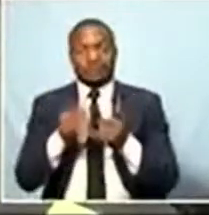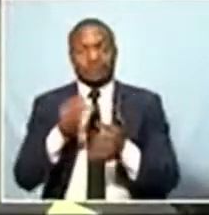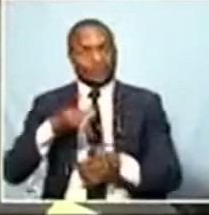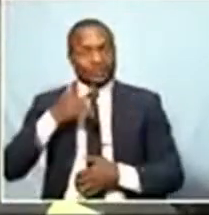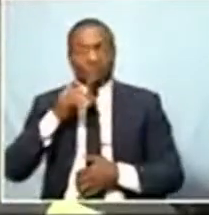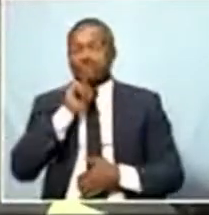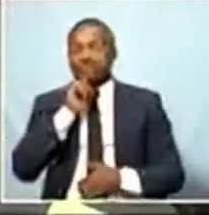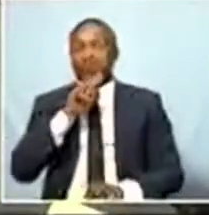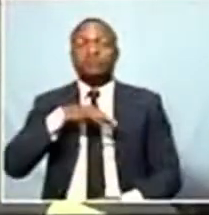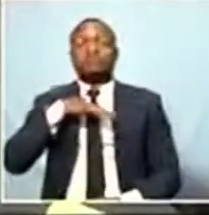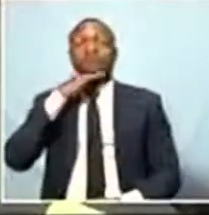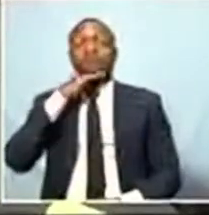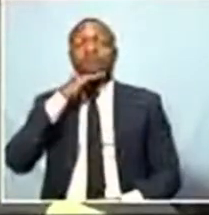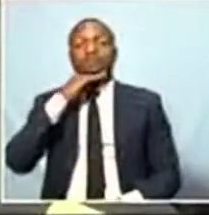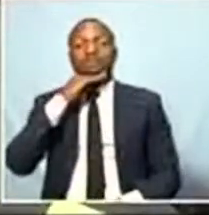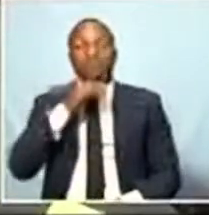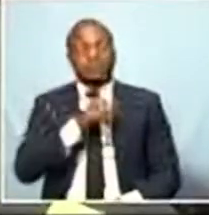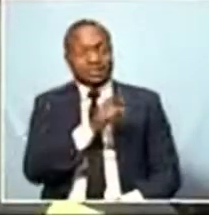meet their